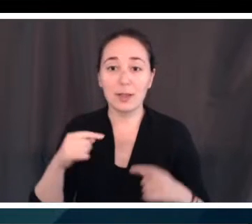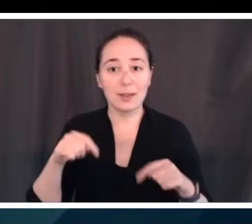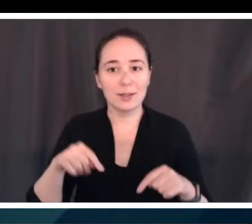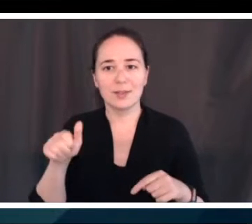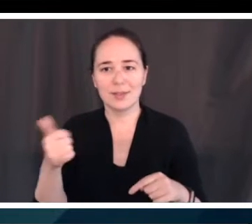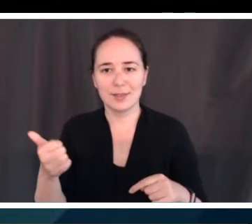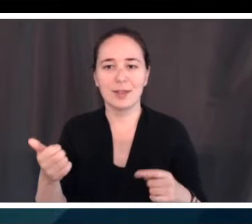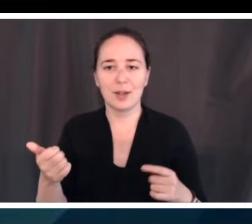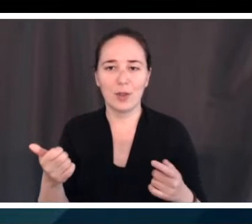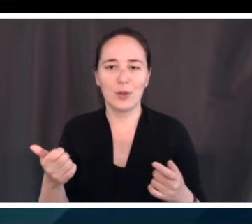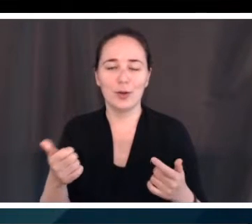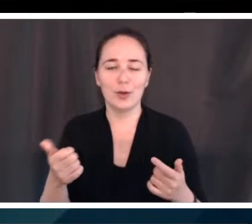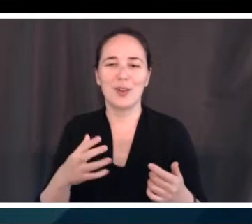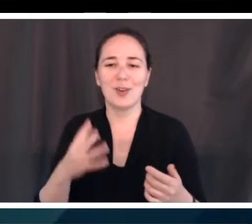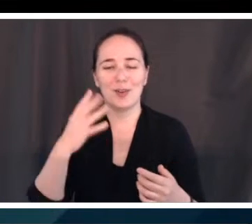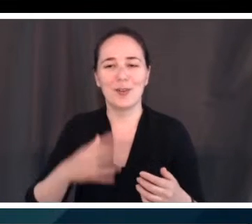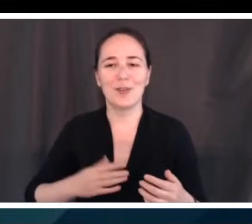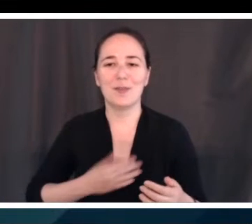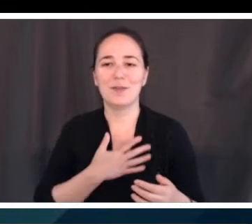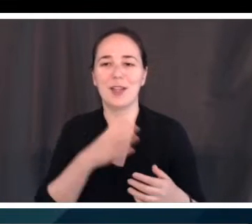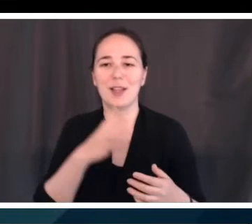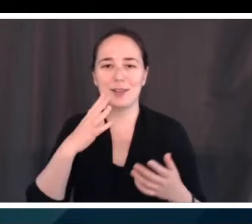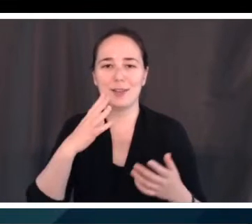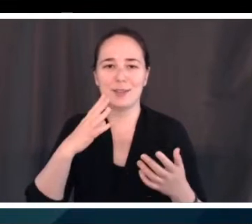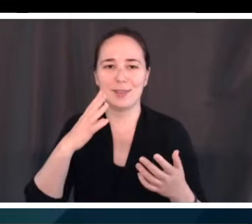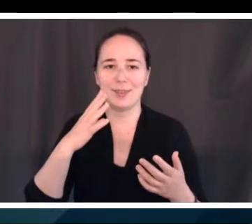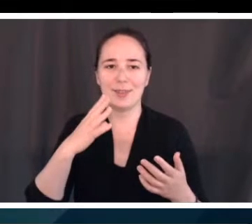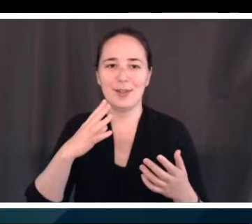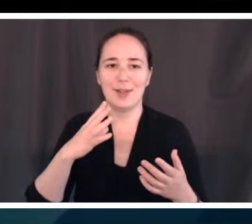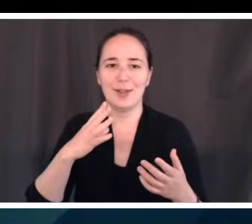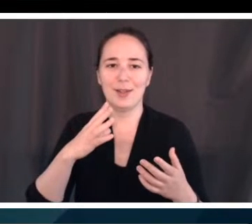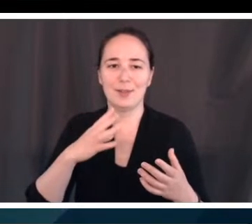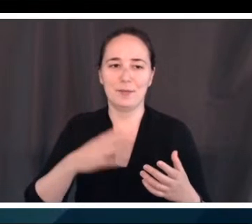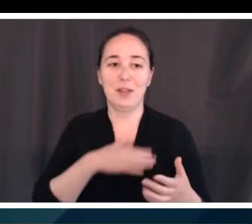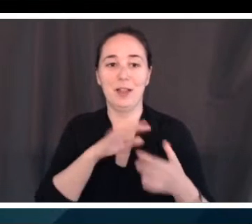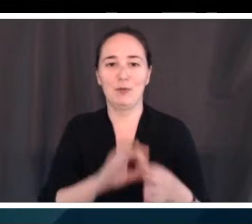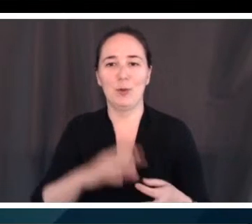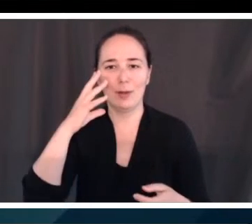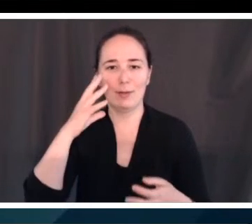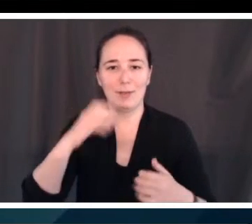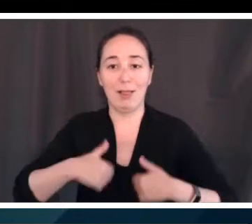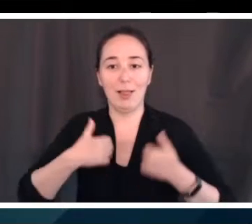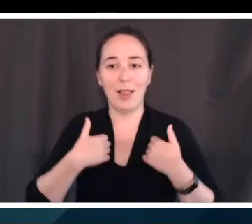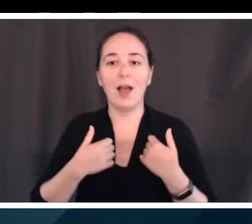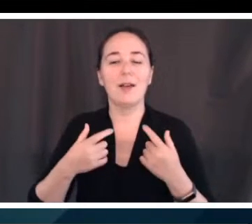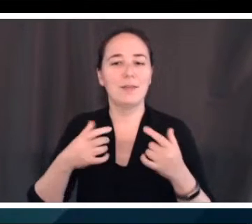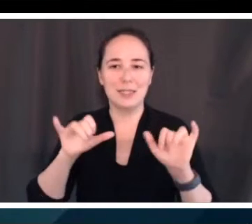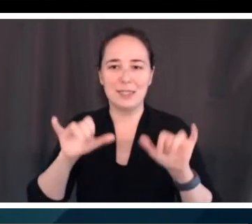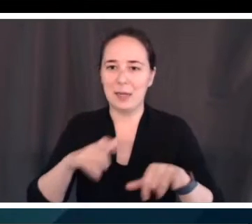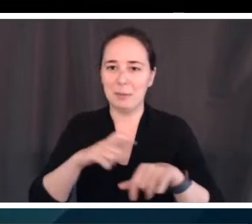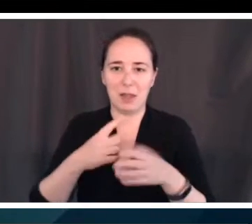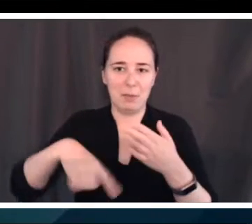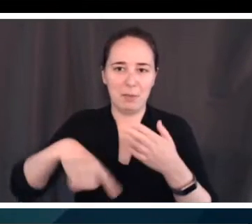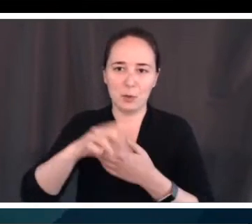Live. You can find us every Friday, same time, same place. And until then, have a great weekend and a great week ahead. Bye, everyone.